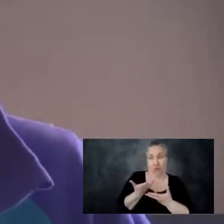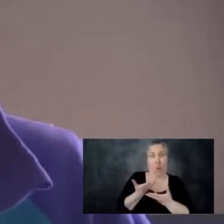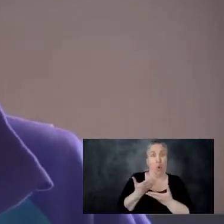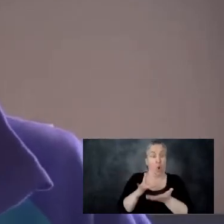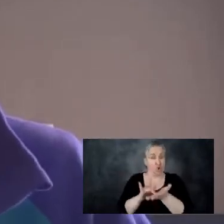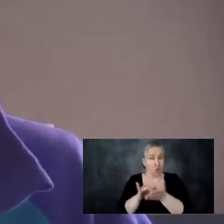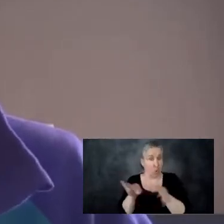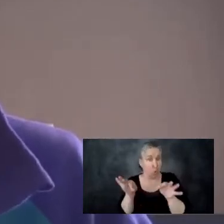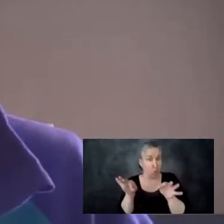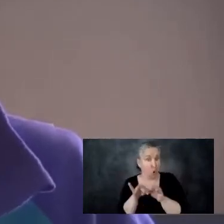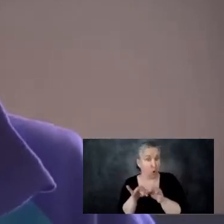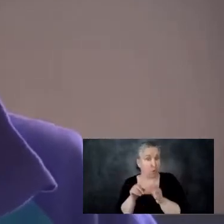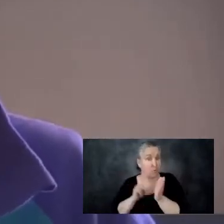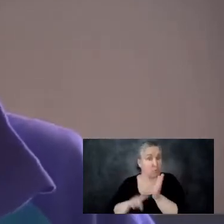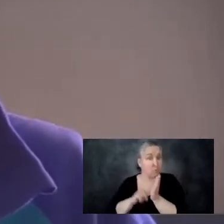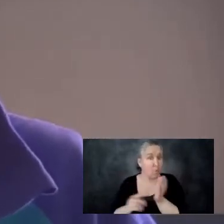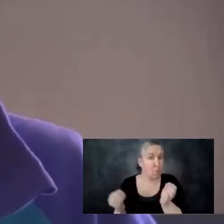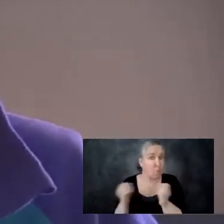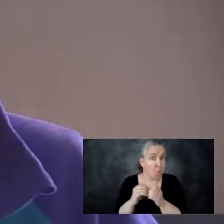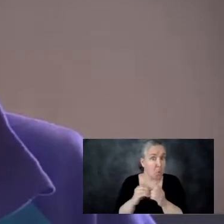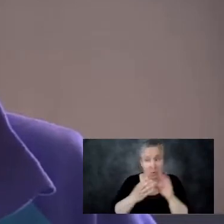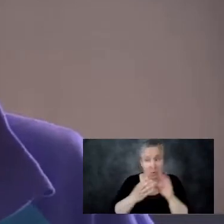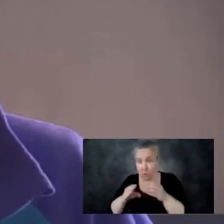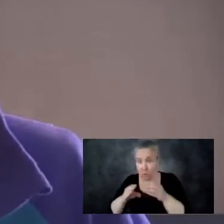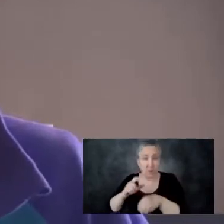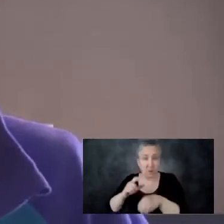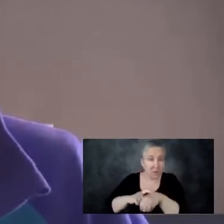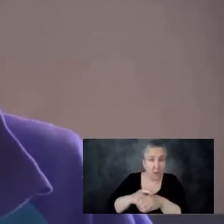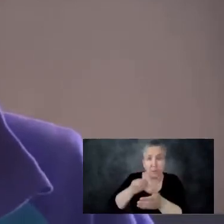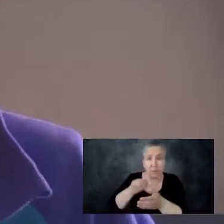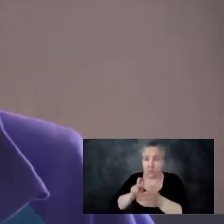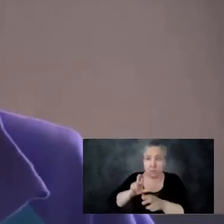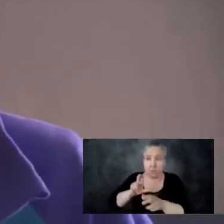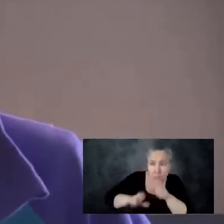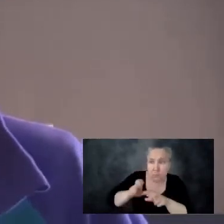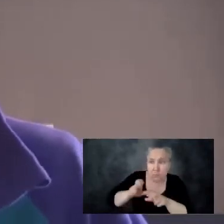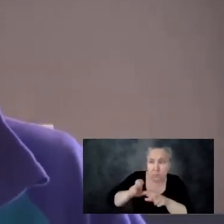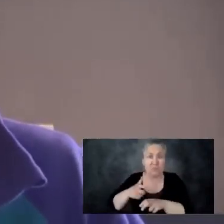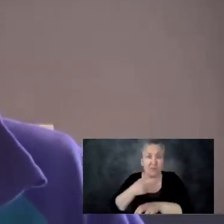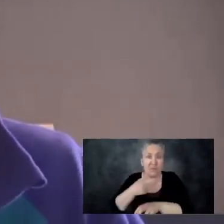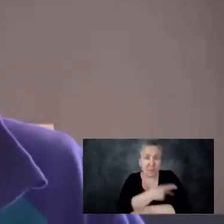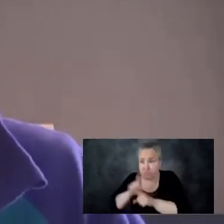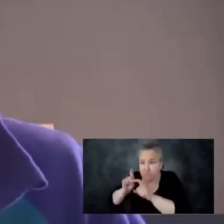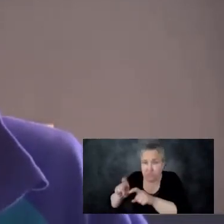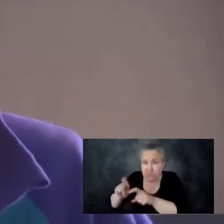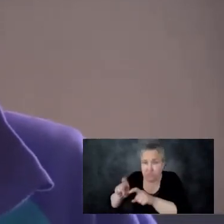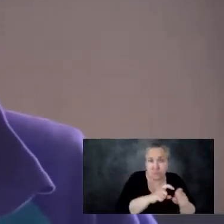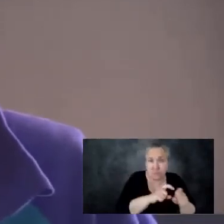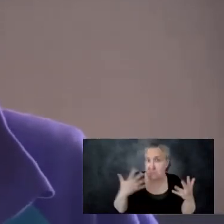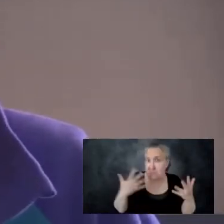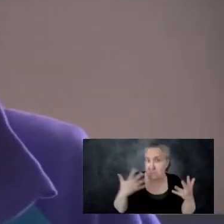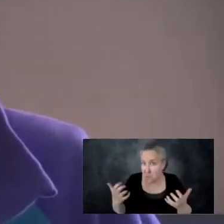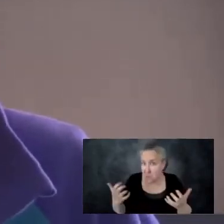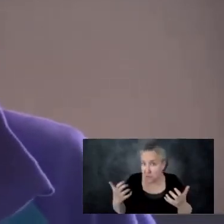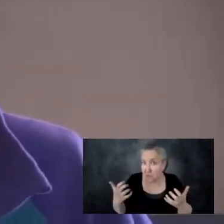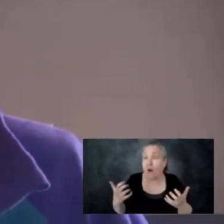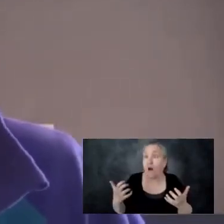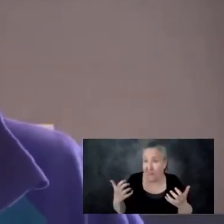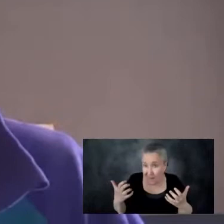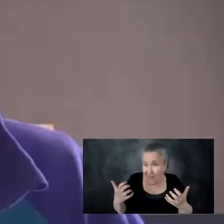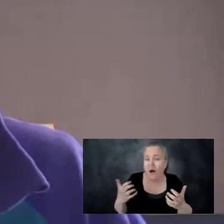drug where we want to invest a lot more time and a lot more money and a lot of patients to go into the phase 3